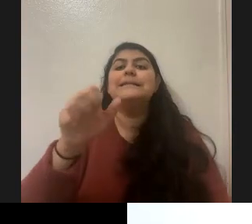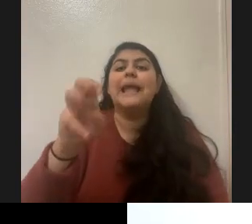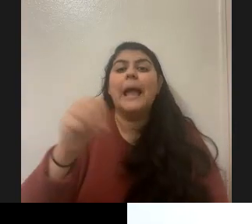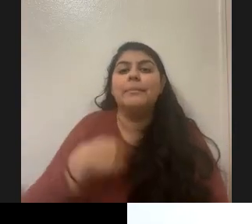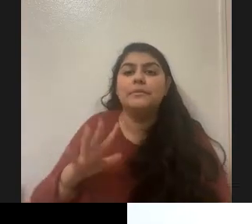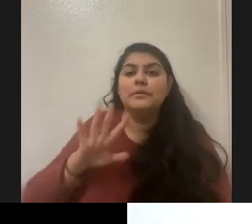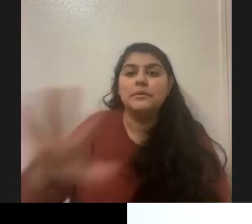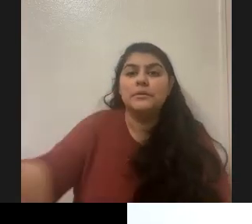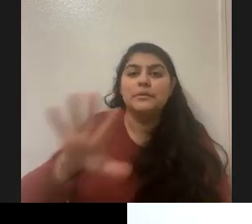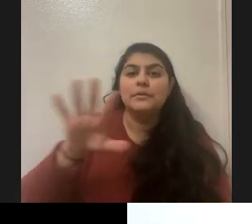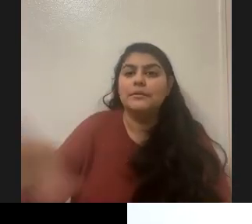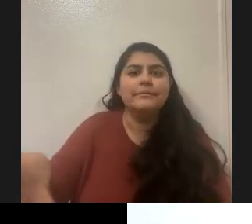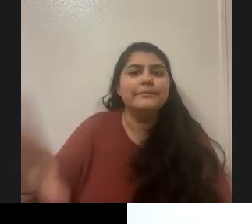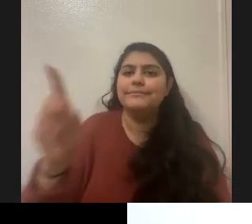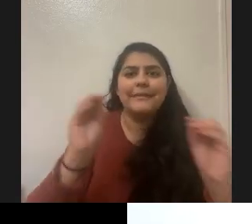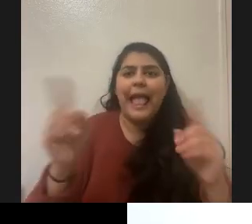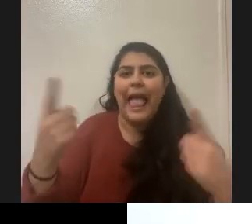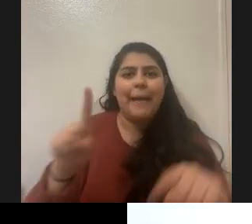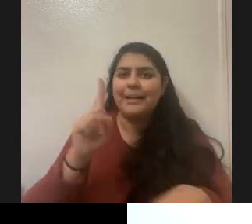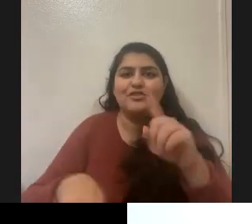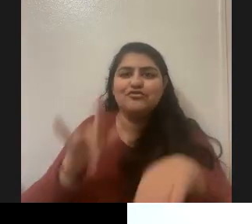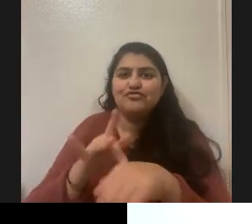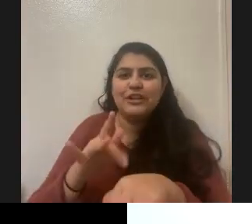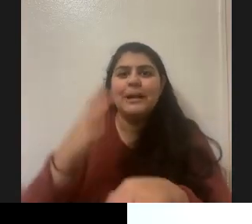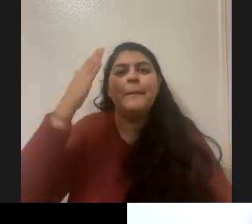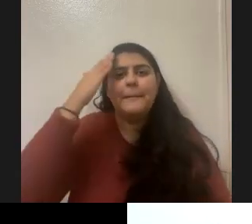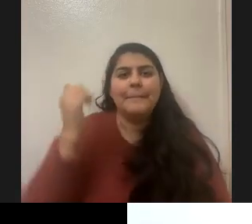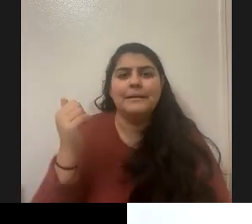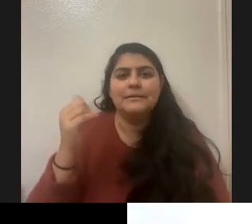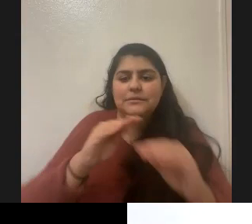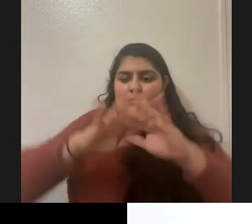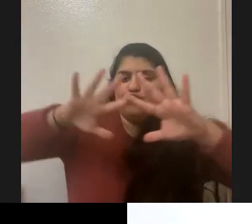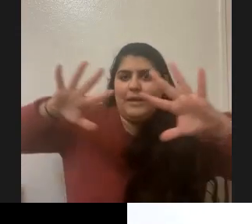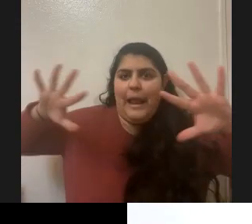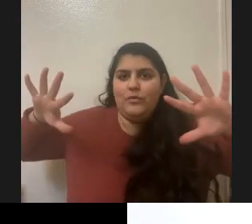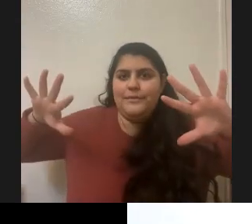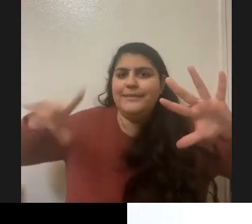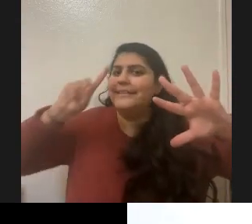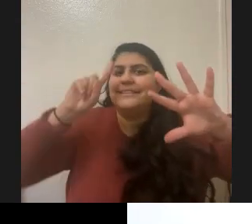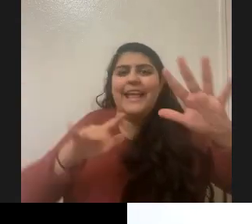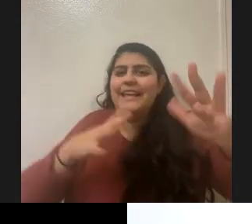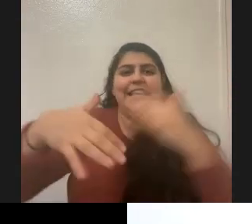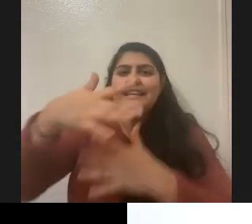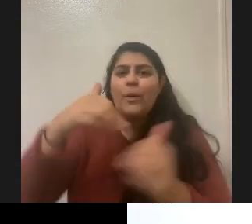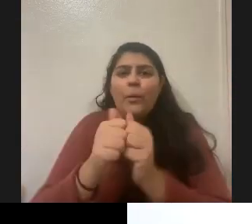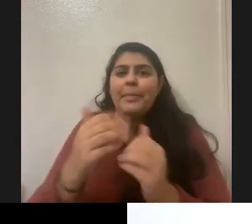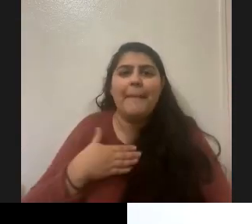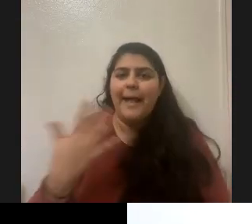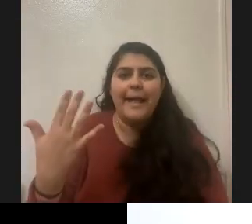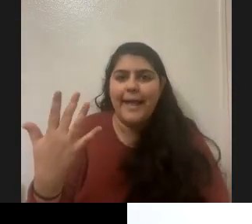gas, nothing generally happens, right? Because it's so spread out, it doesn't really interact with your hand that